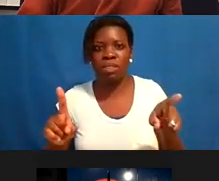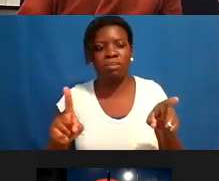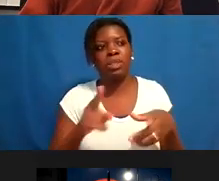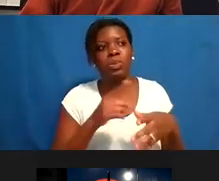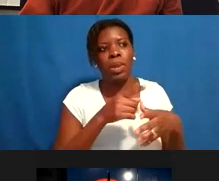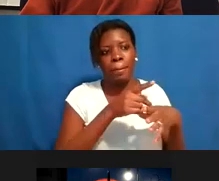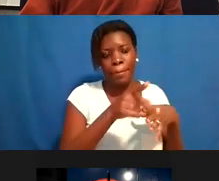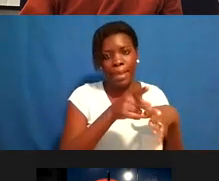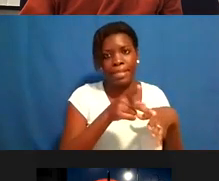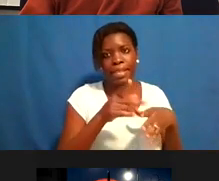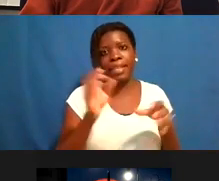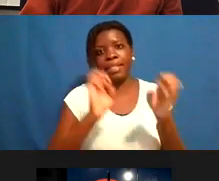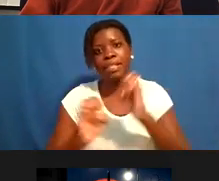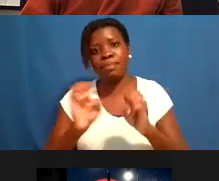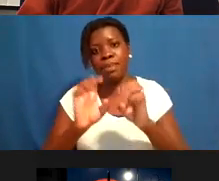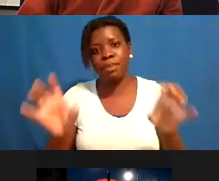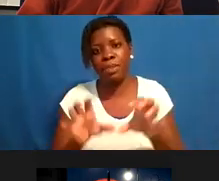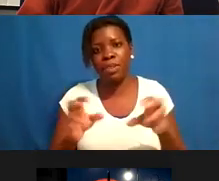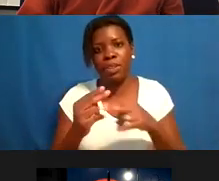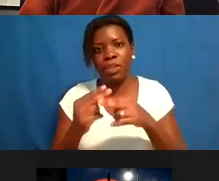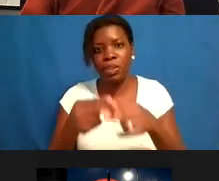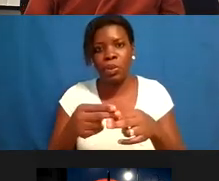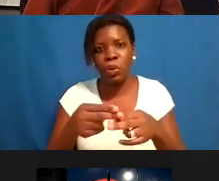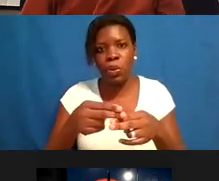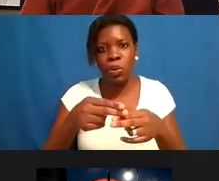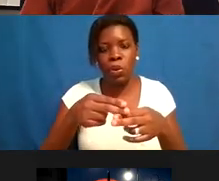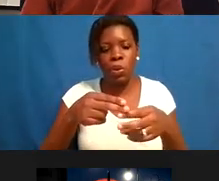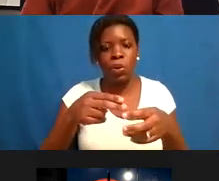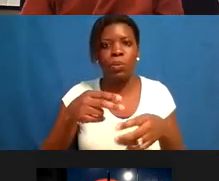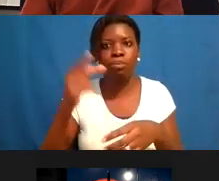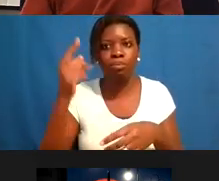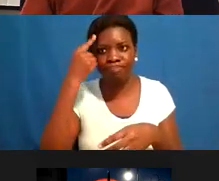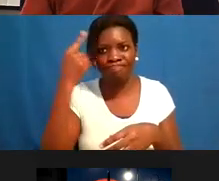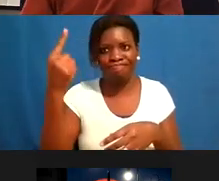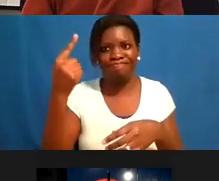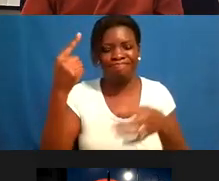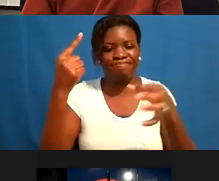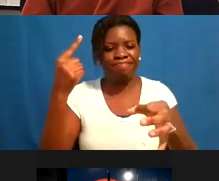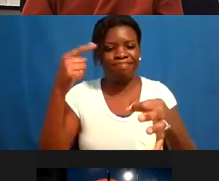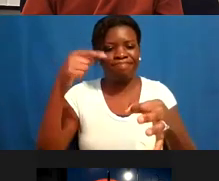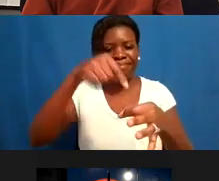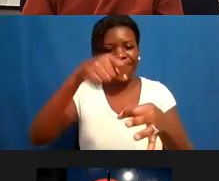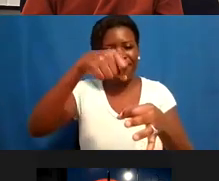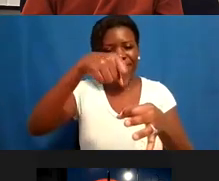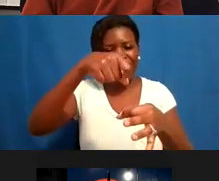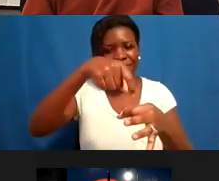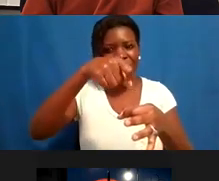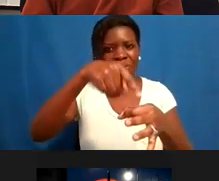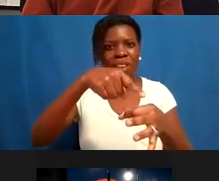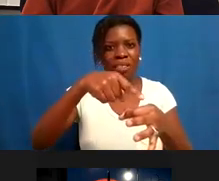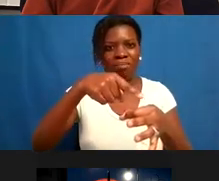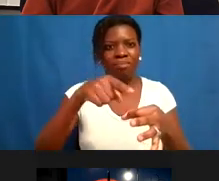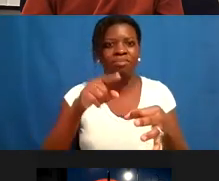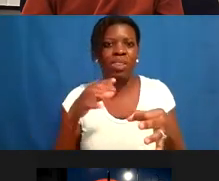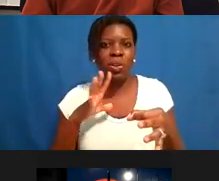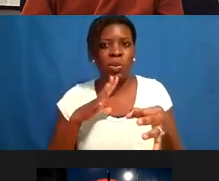us do an experiment together called the drops on a penny experiment to see another cool feature of surface tension. So for